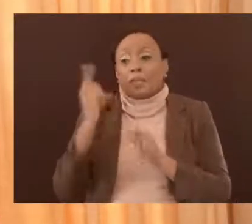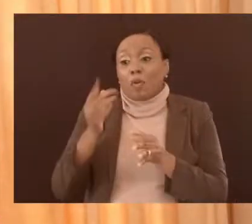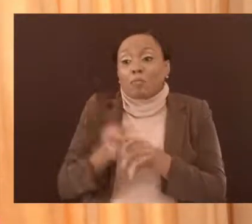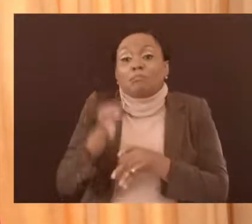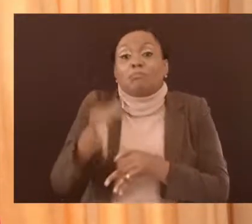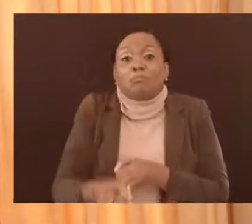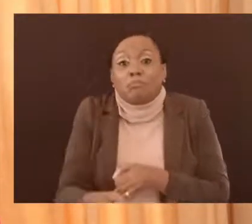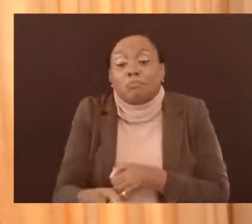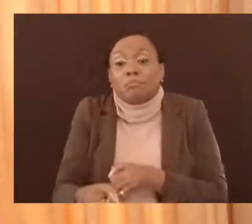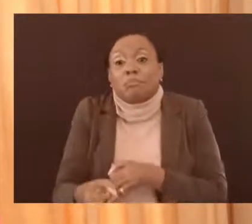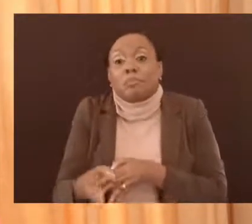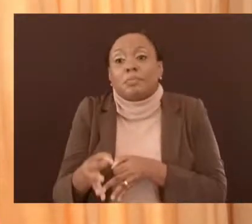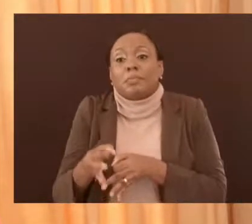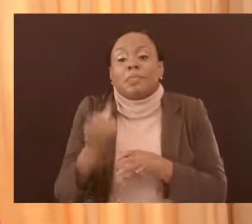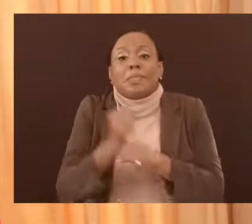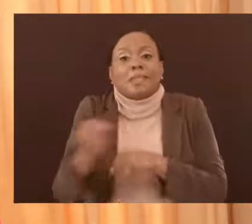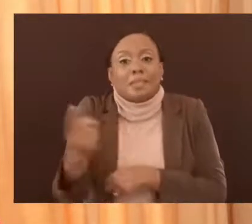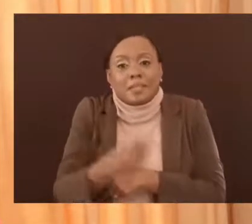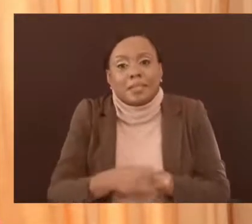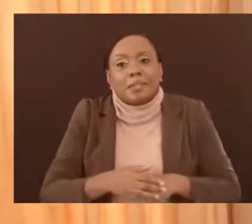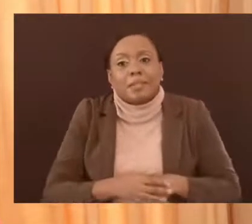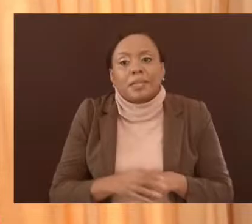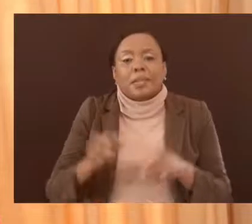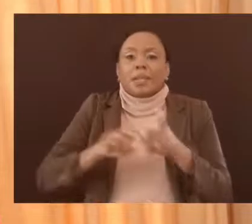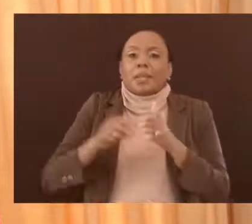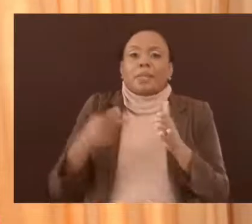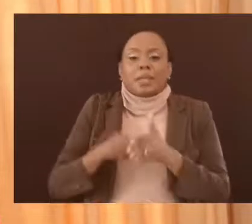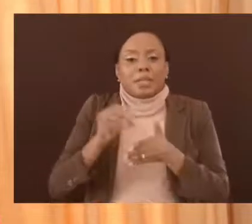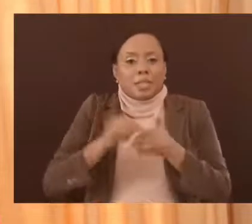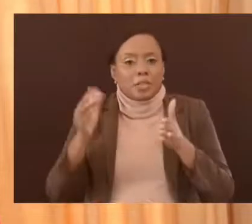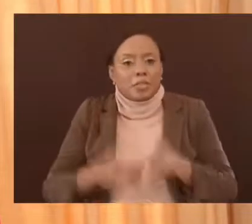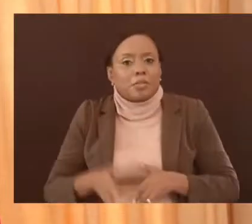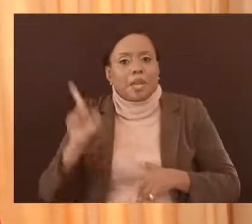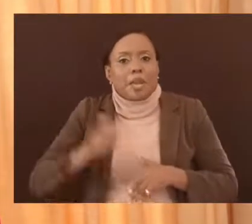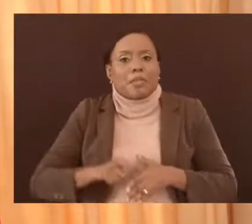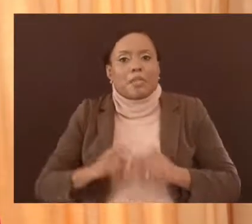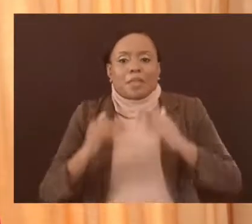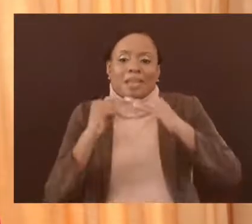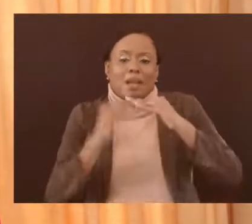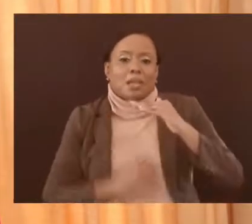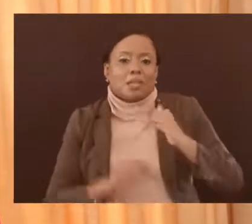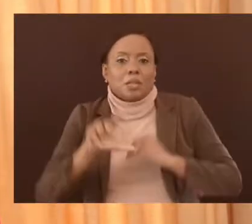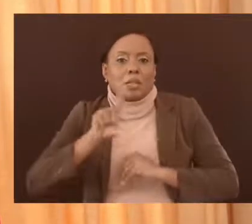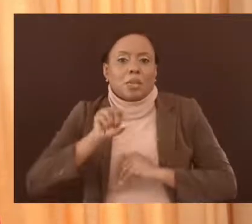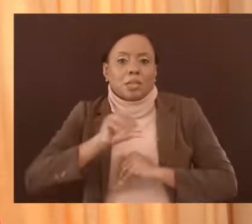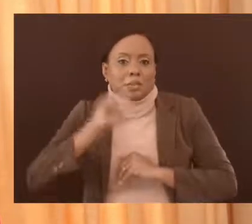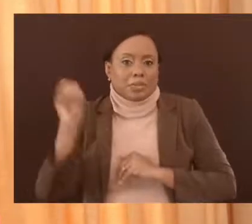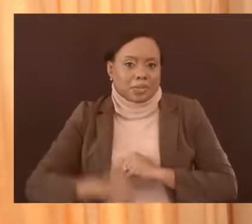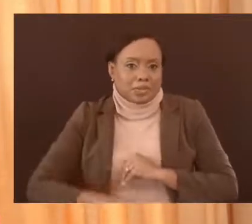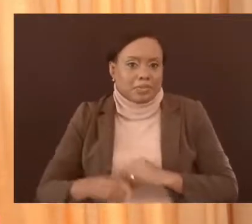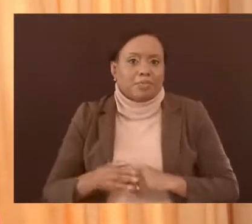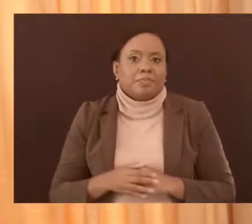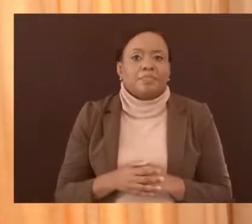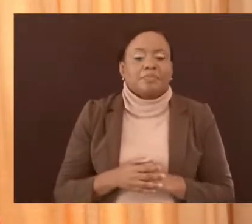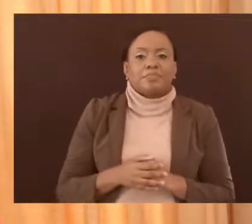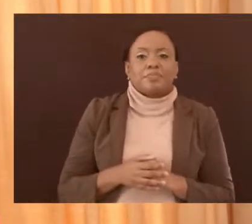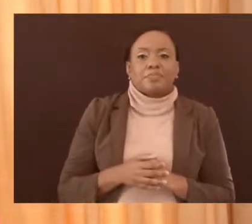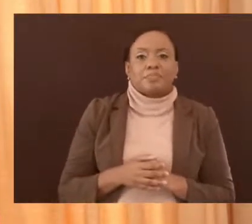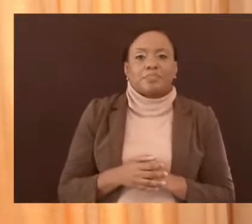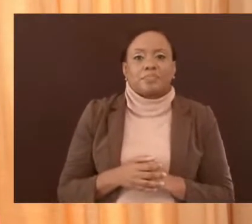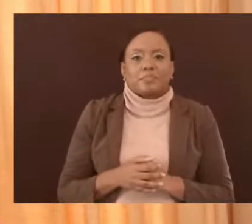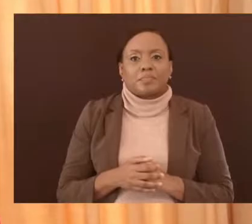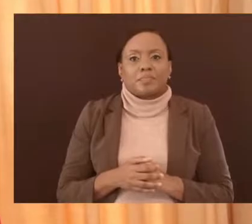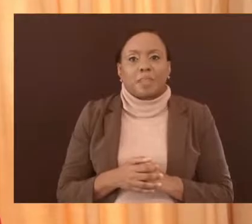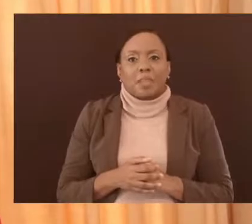mathematics and language arts or did not complete a significant portion of the syllabus. Candidates meeting the necessary criteria